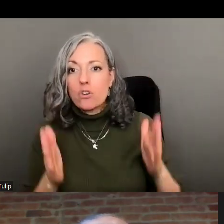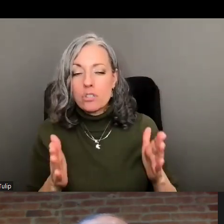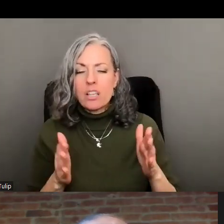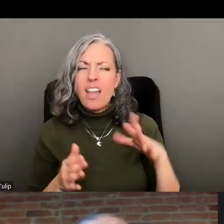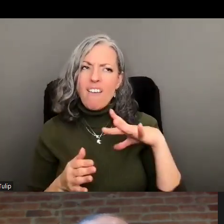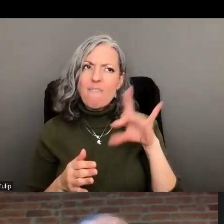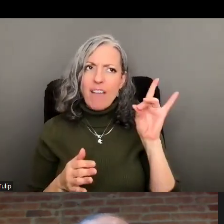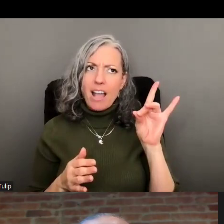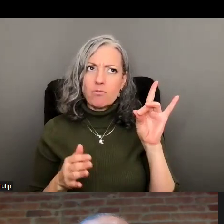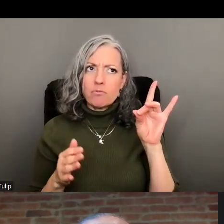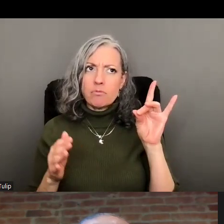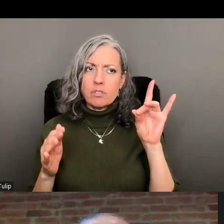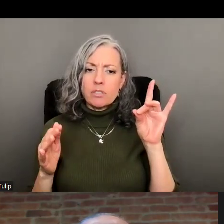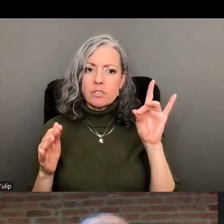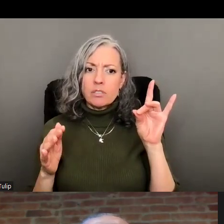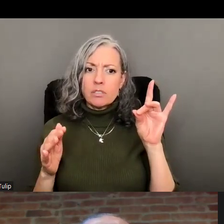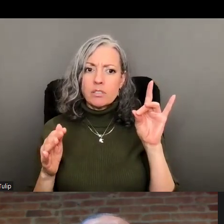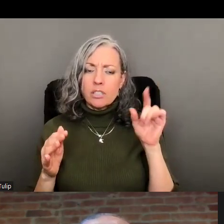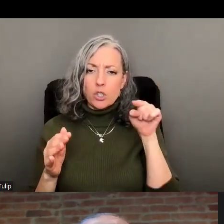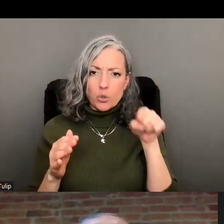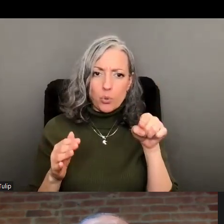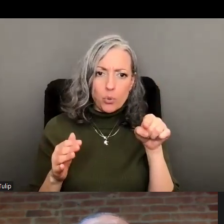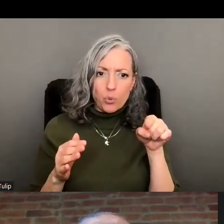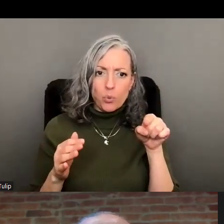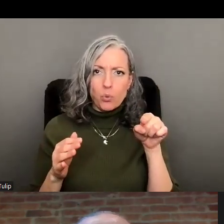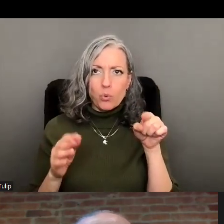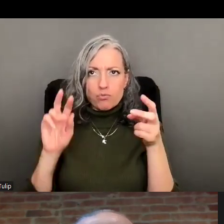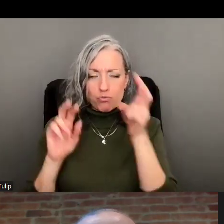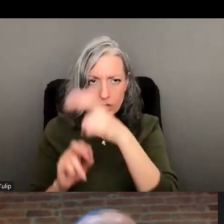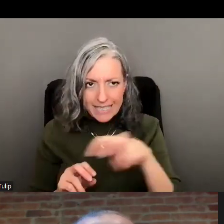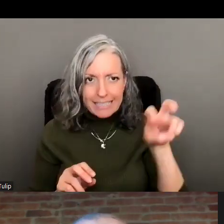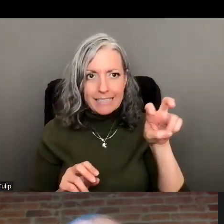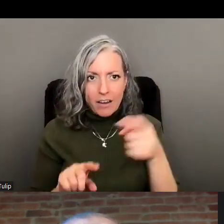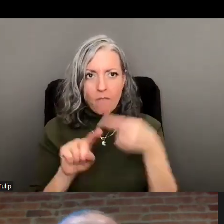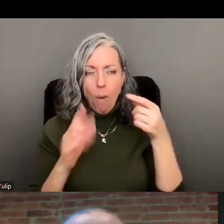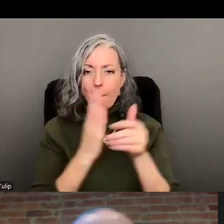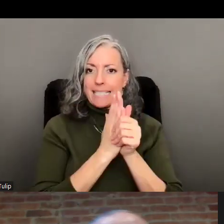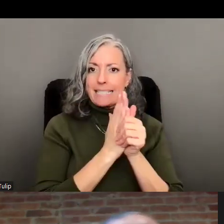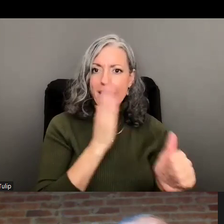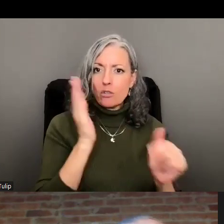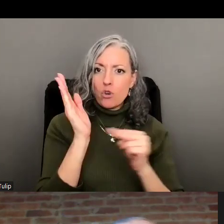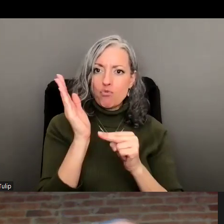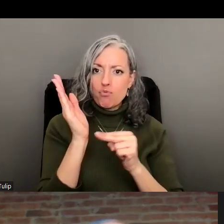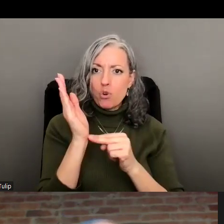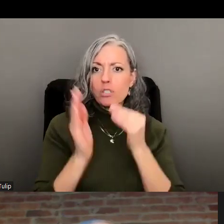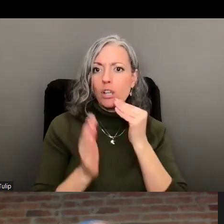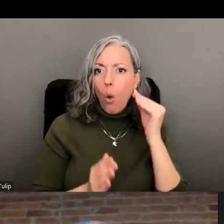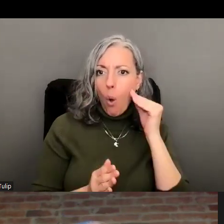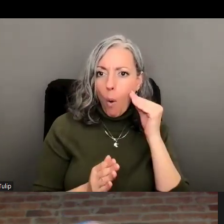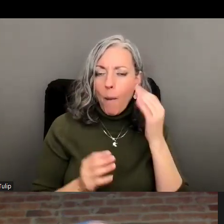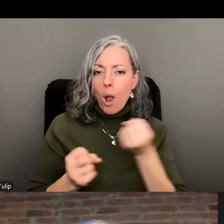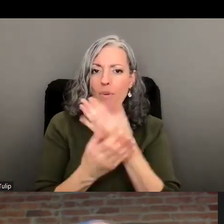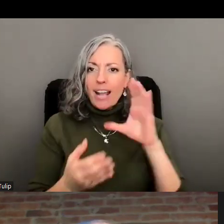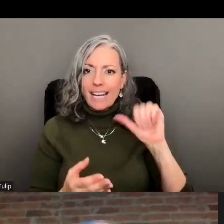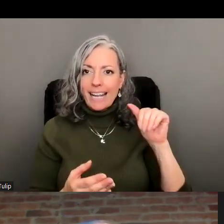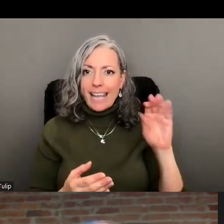the peer lens, whether you're transitioning out of a skilled nursing facility, providing case management